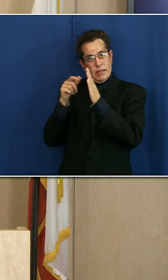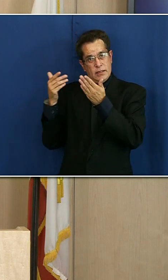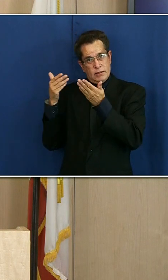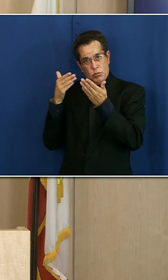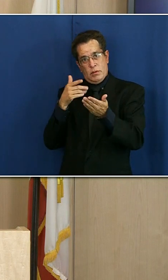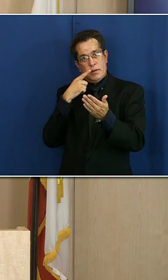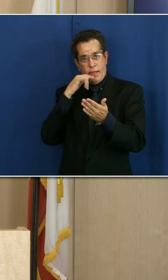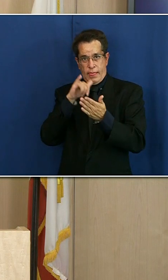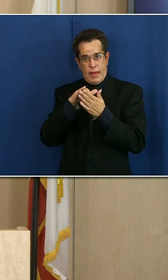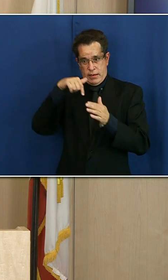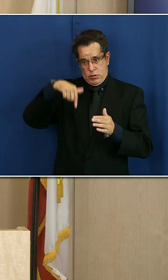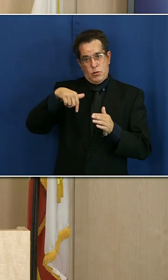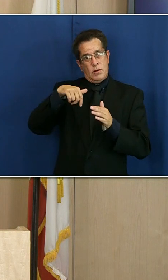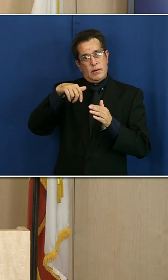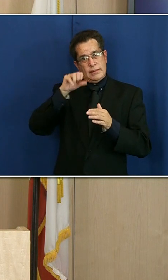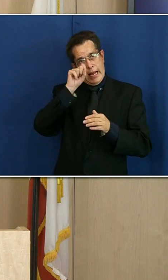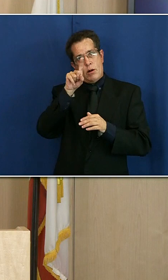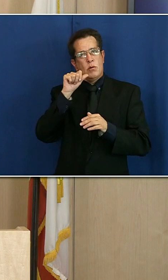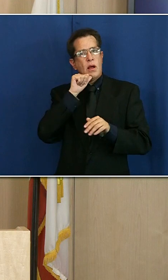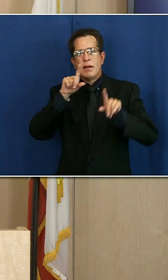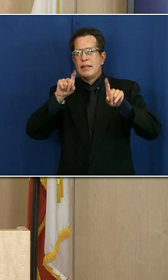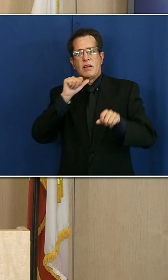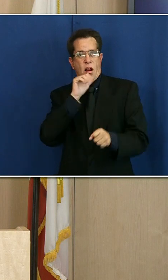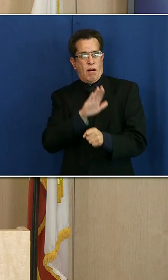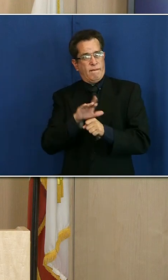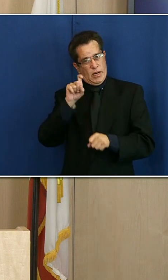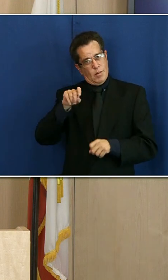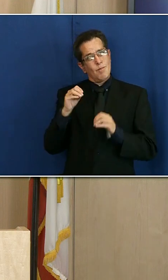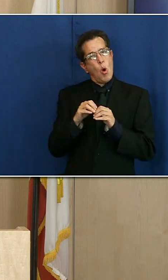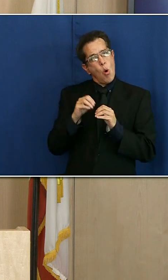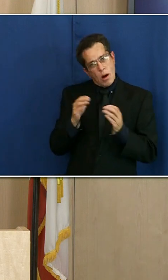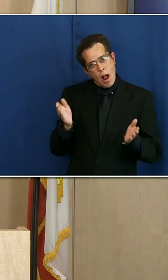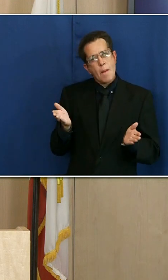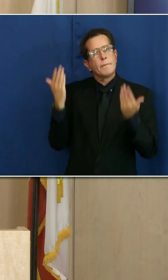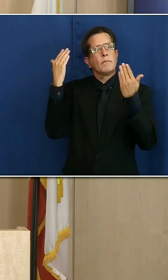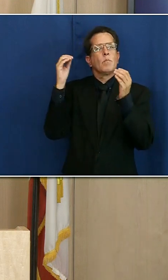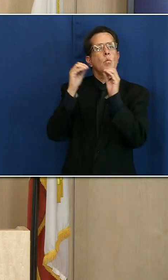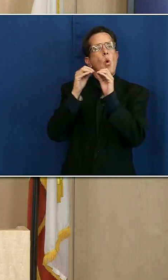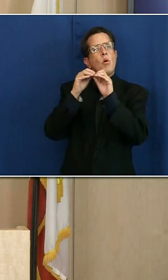is not testing enough? Okay, Dr. Wooten.